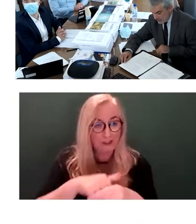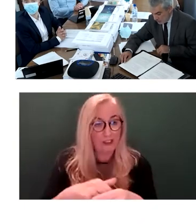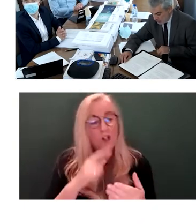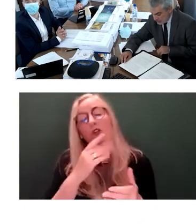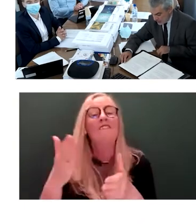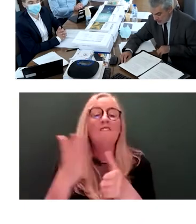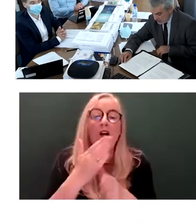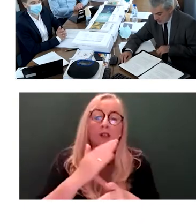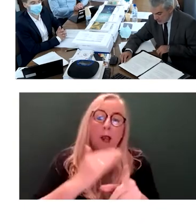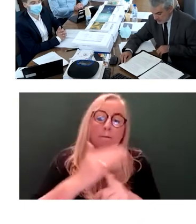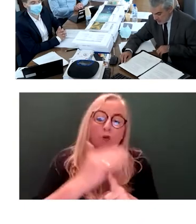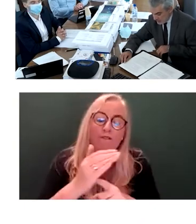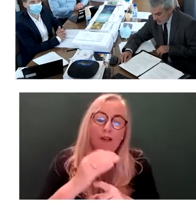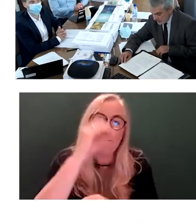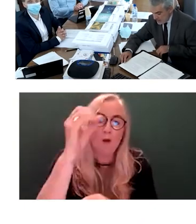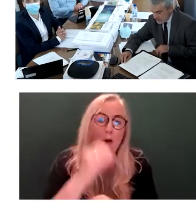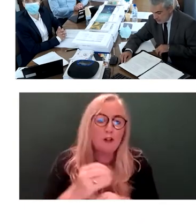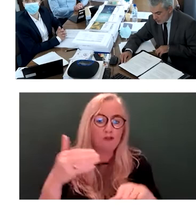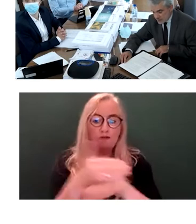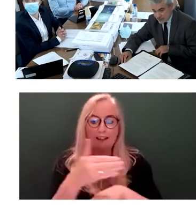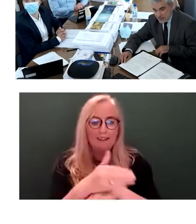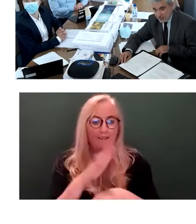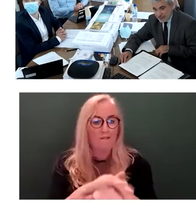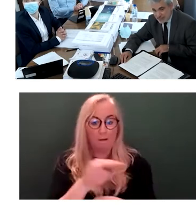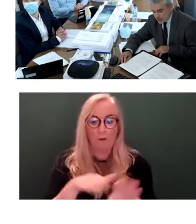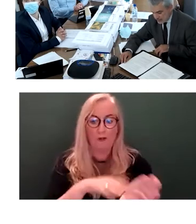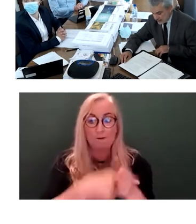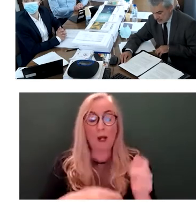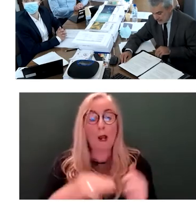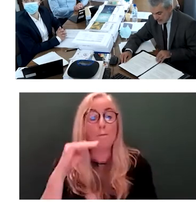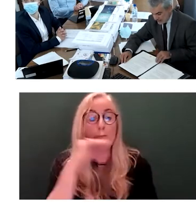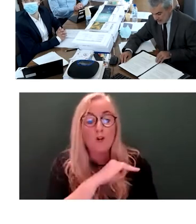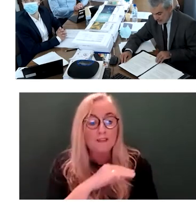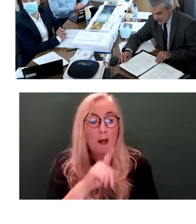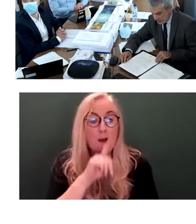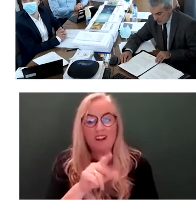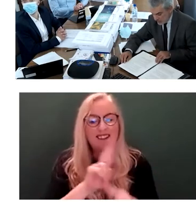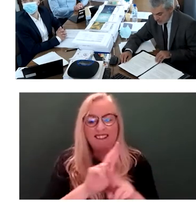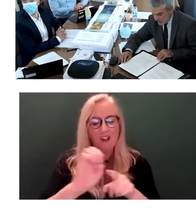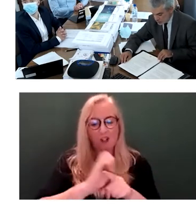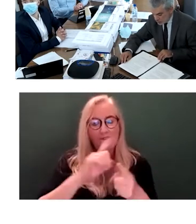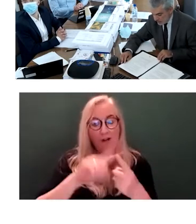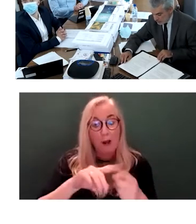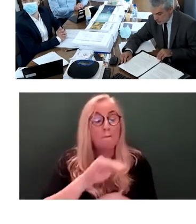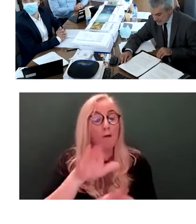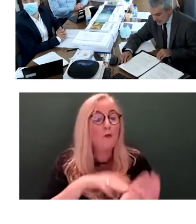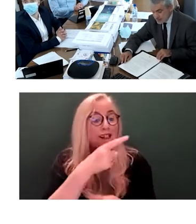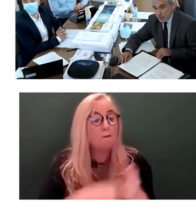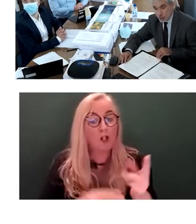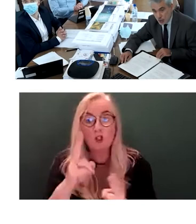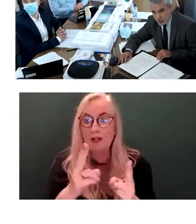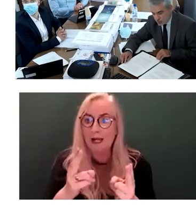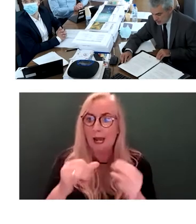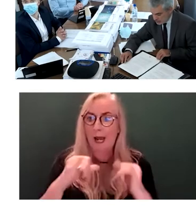improving the employment rate of people with disability is important, but is not actually enough. People with disabilities should be able to